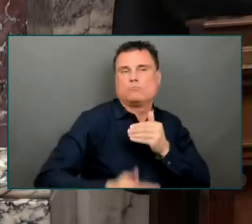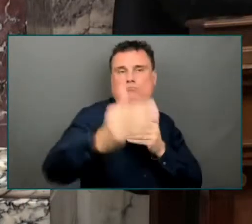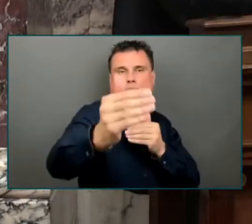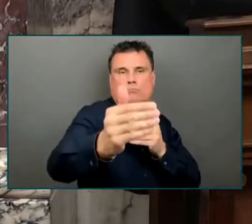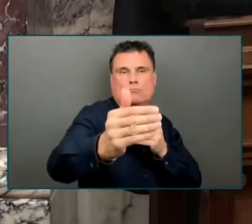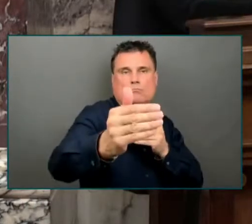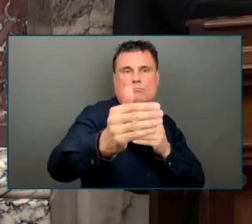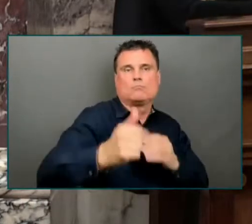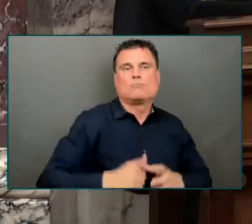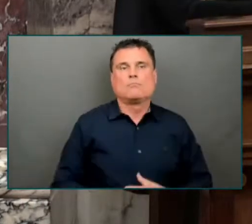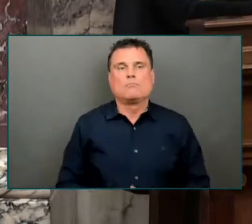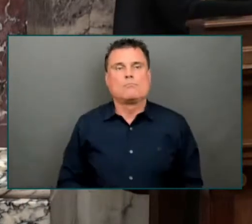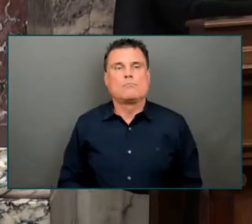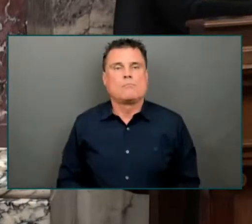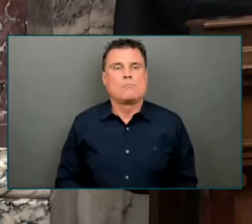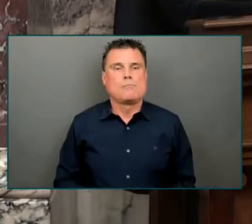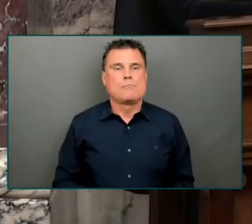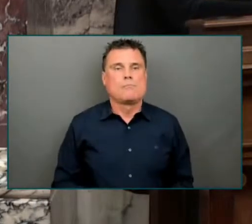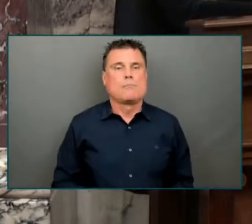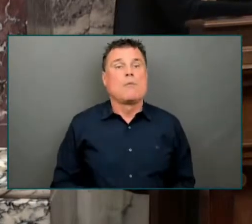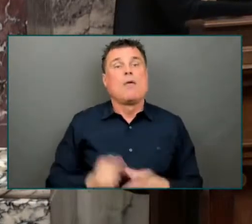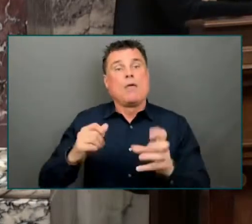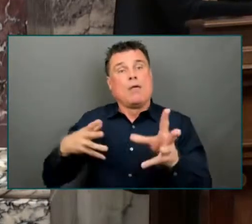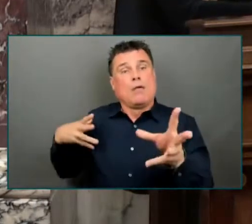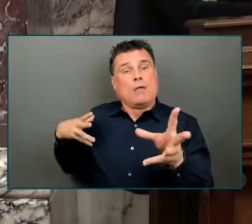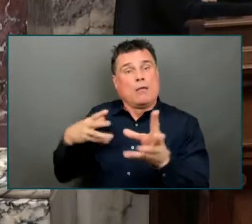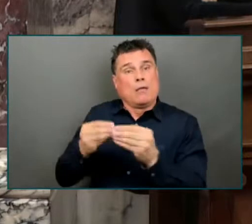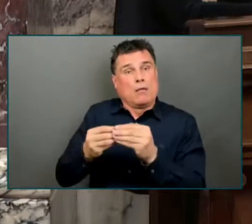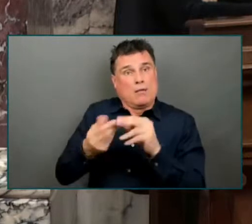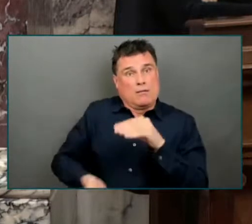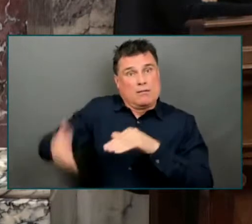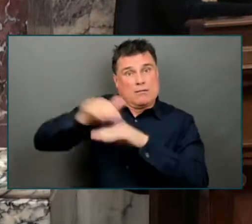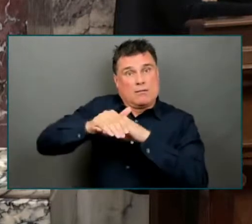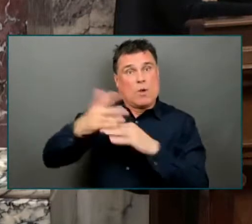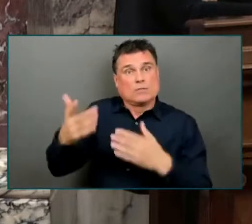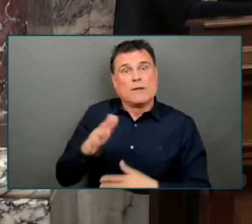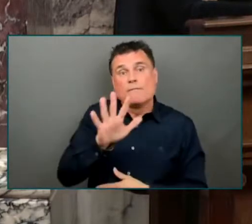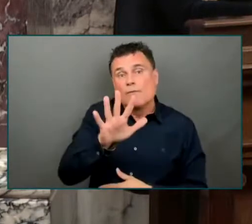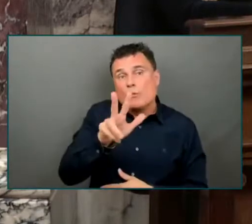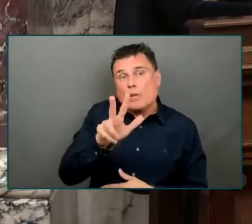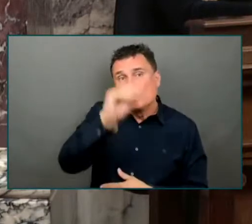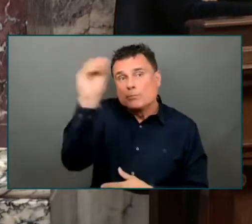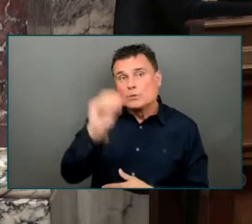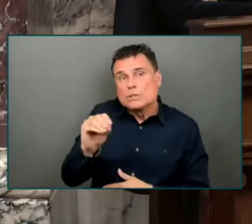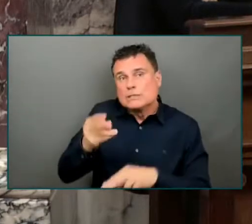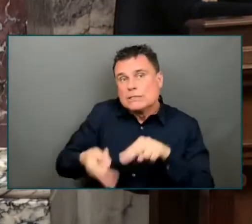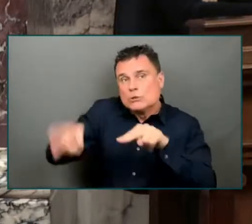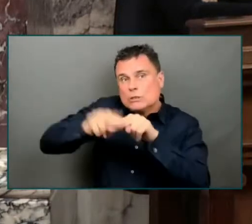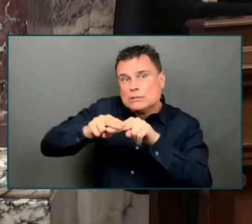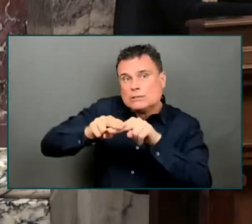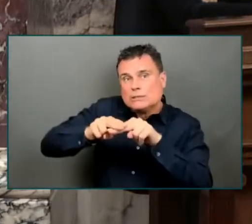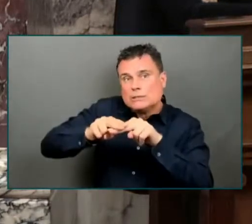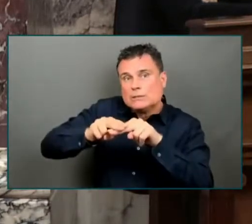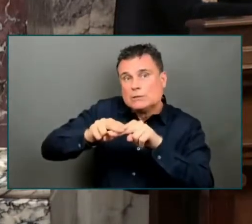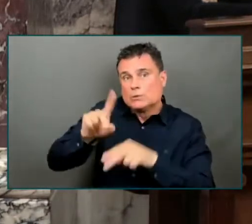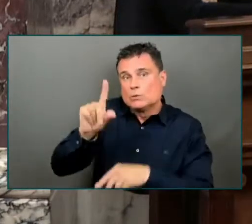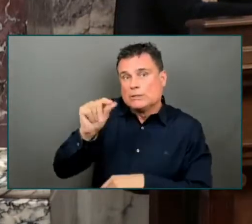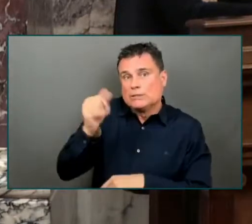In total, Mr. Speaker, this represents a 53% increase to income assistance rates since